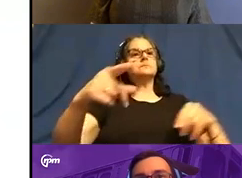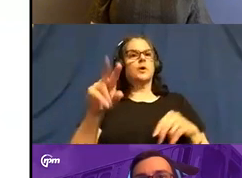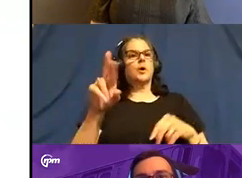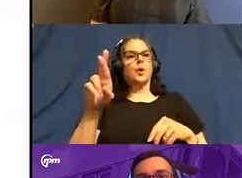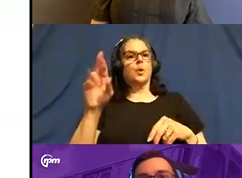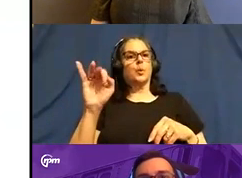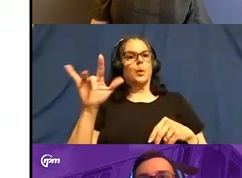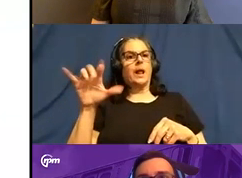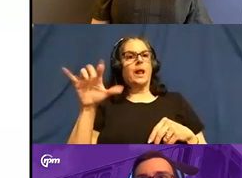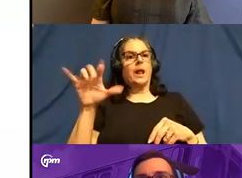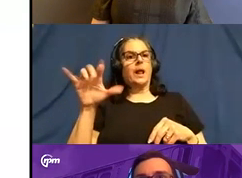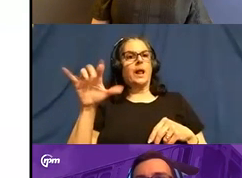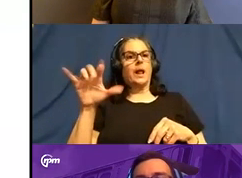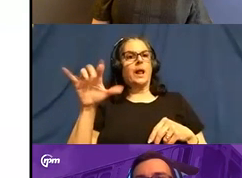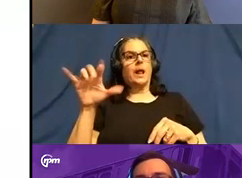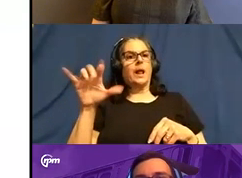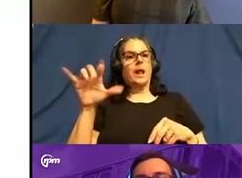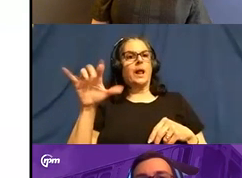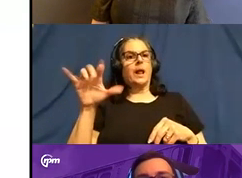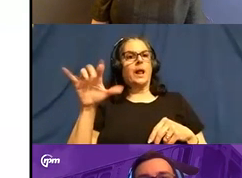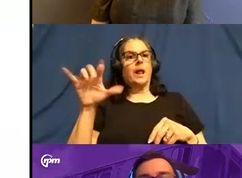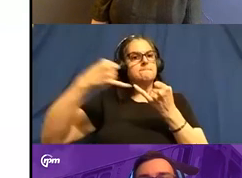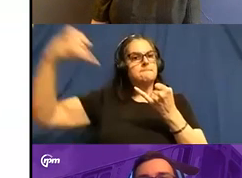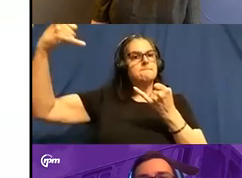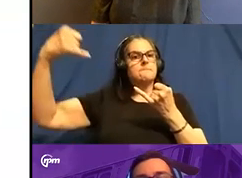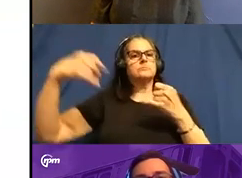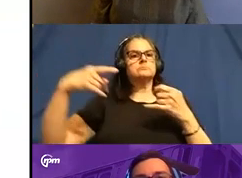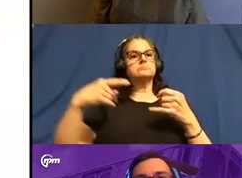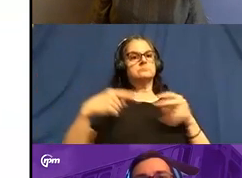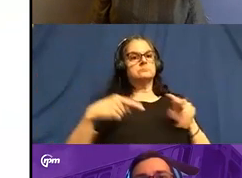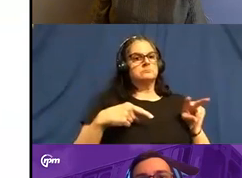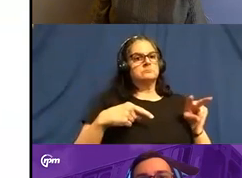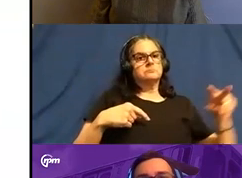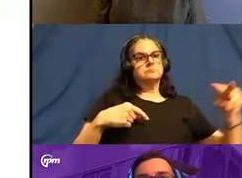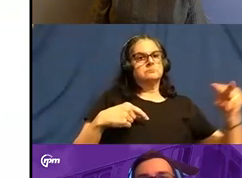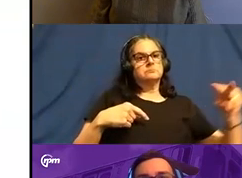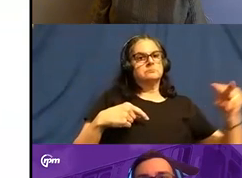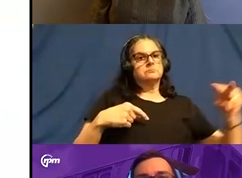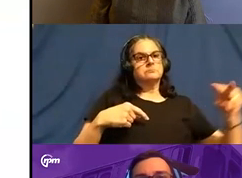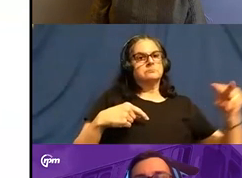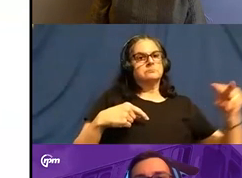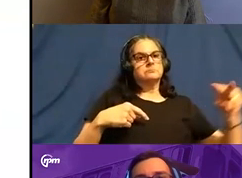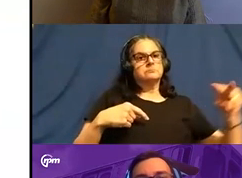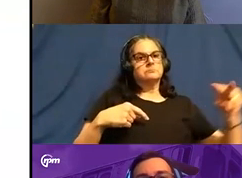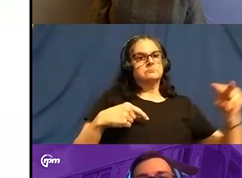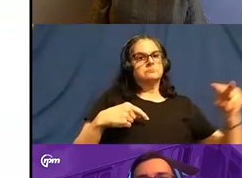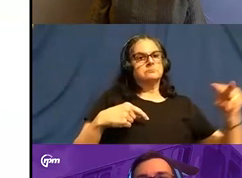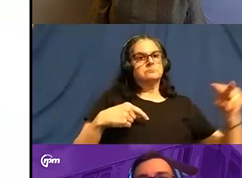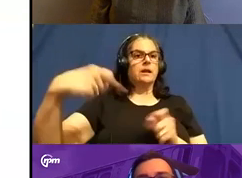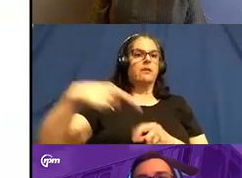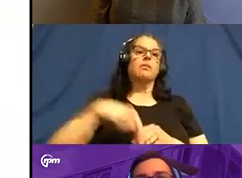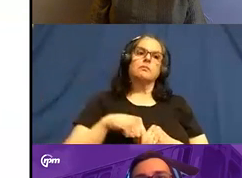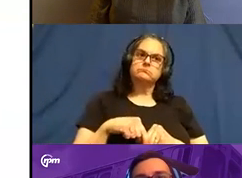is necessary to move the trains from one track to the other, as well as the signaling infrastructure that Chris noted earlier in the presentation. So